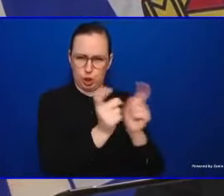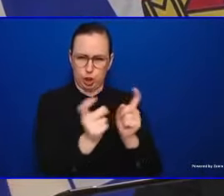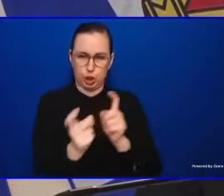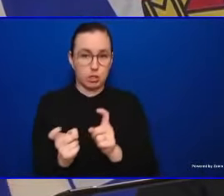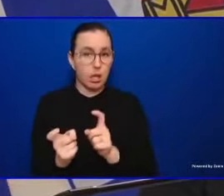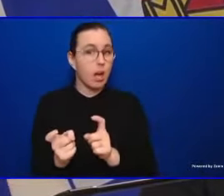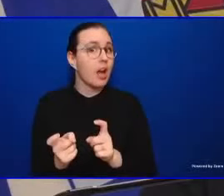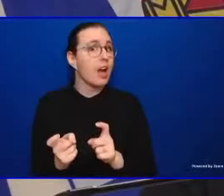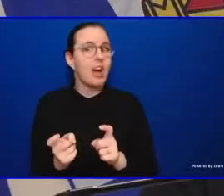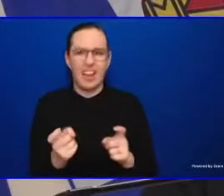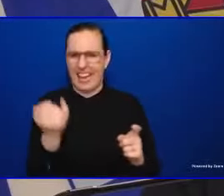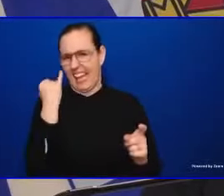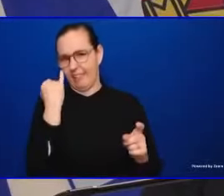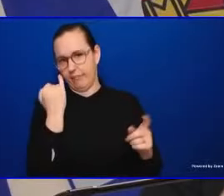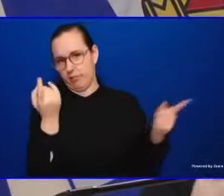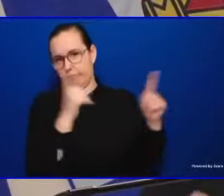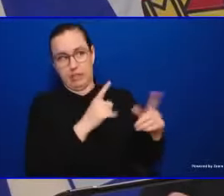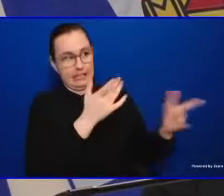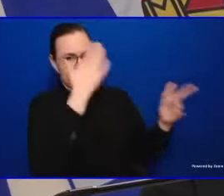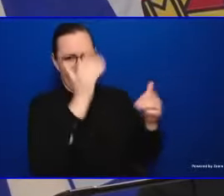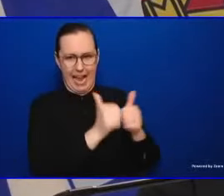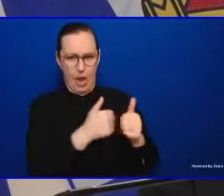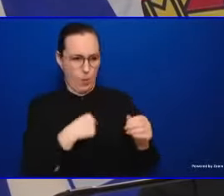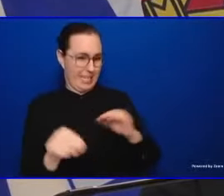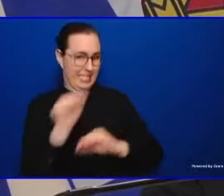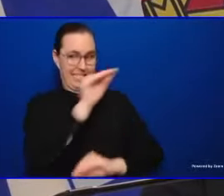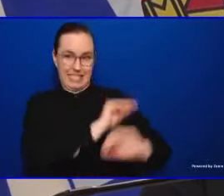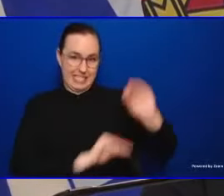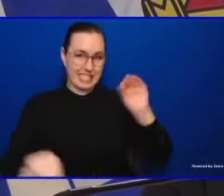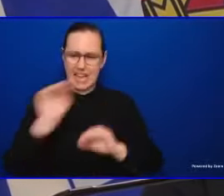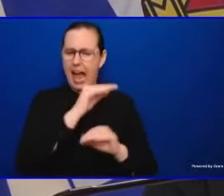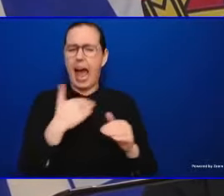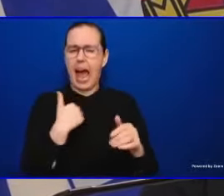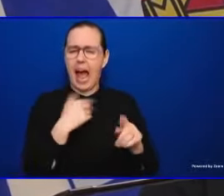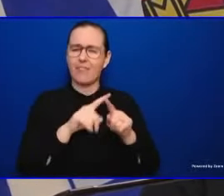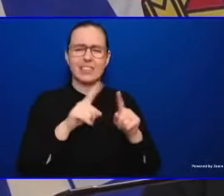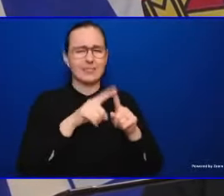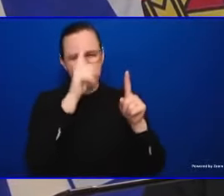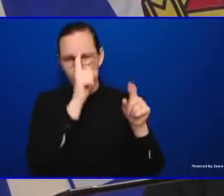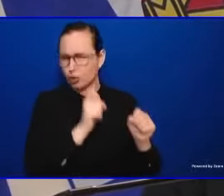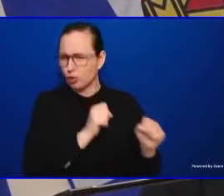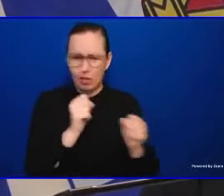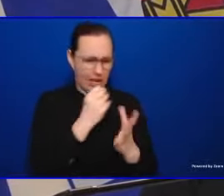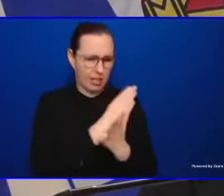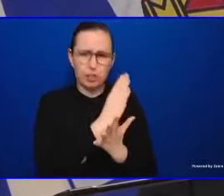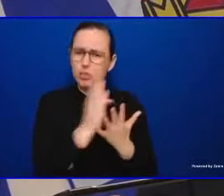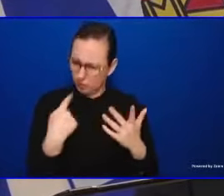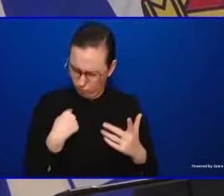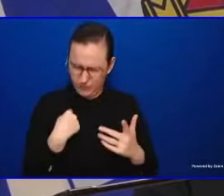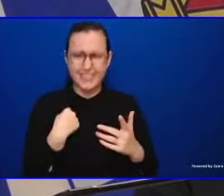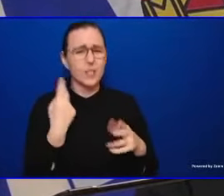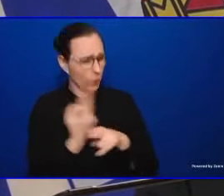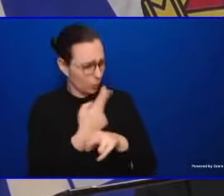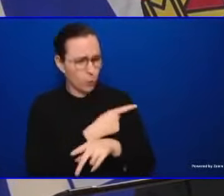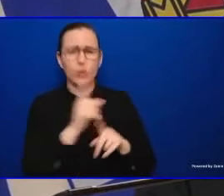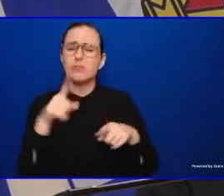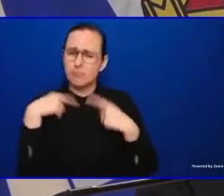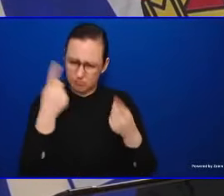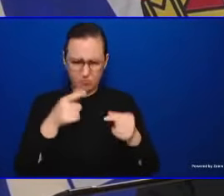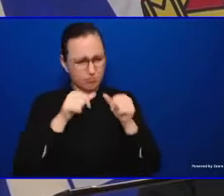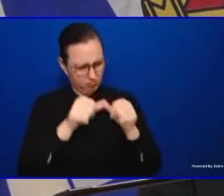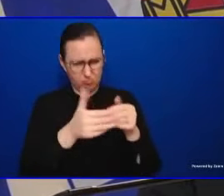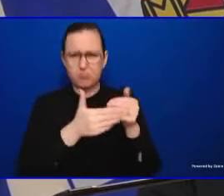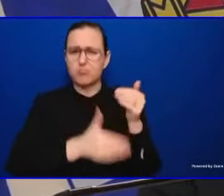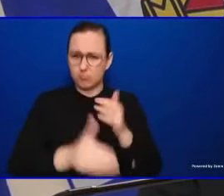So these things have been in play and are continuing to be put in place. one of the last resort if we get to